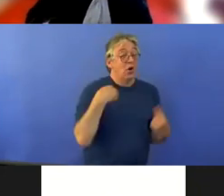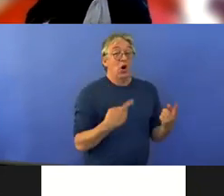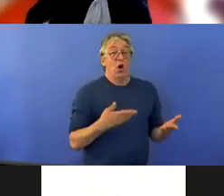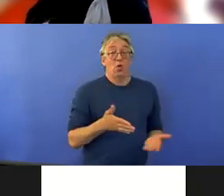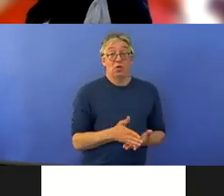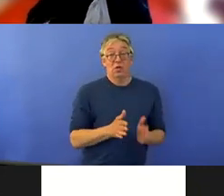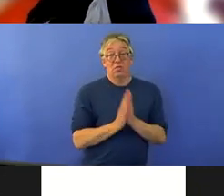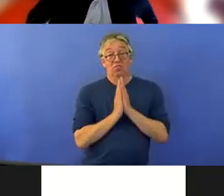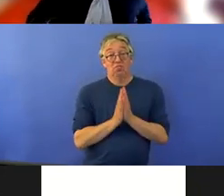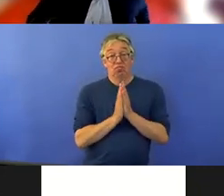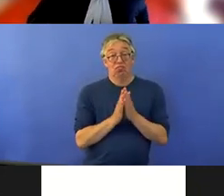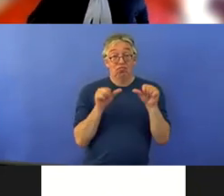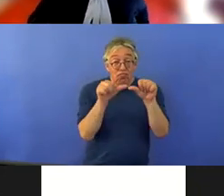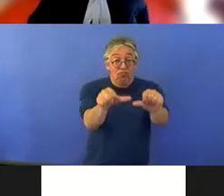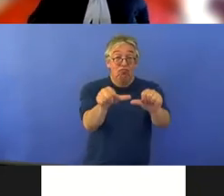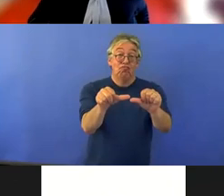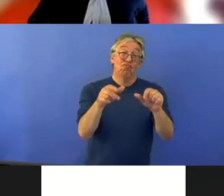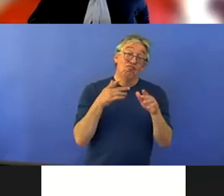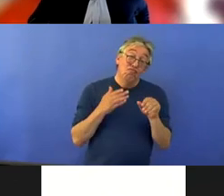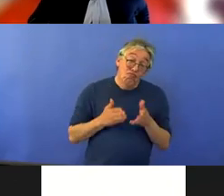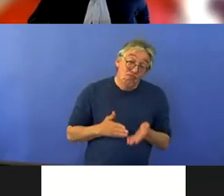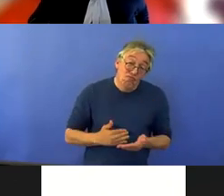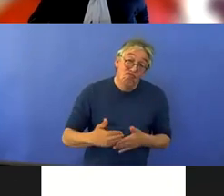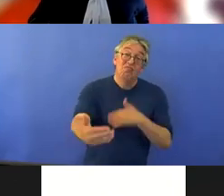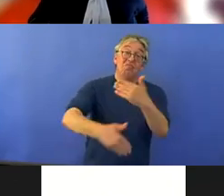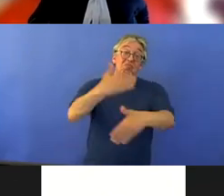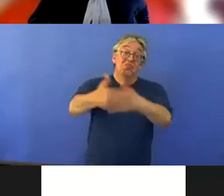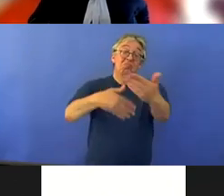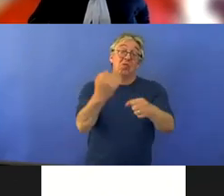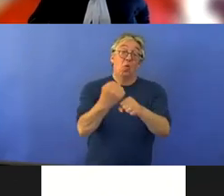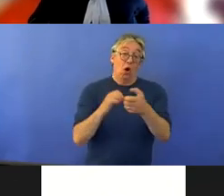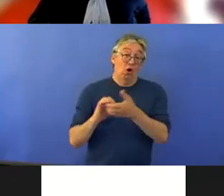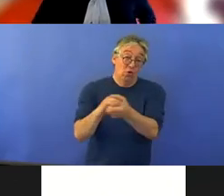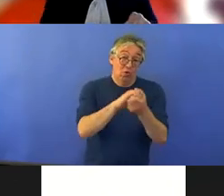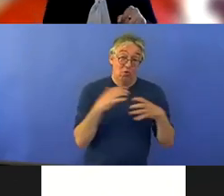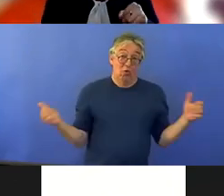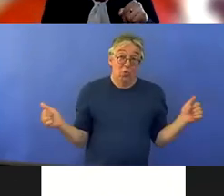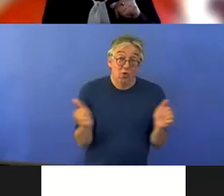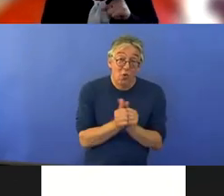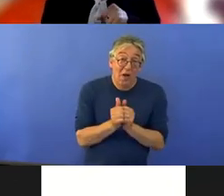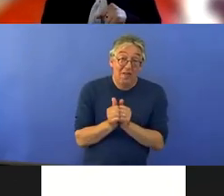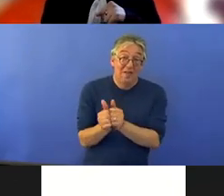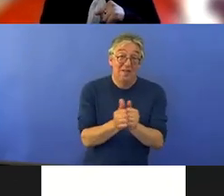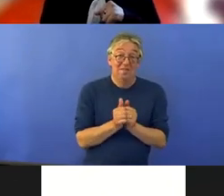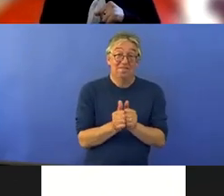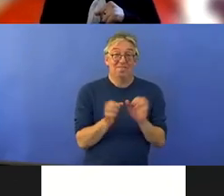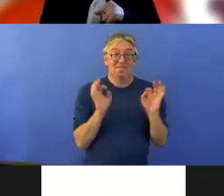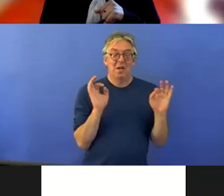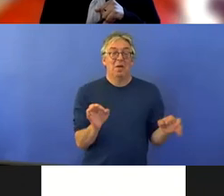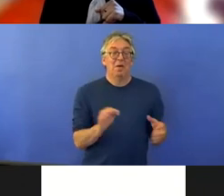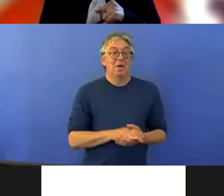working hard together. Okay, thank you very much. So again, the importance to join our